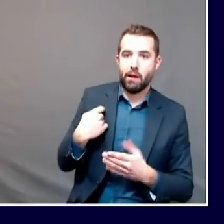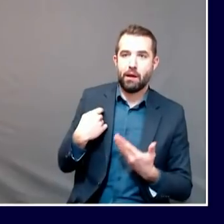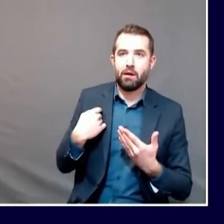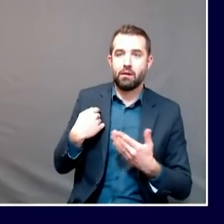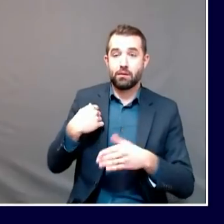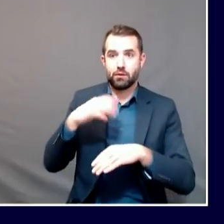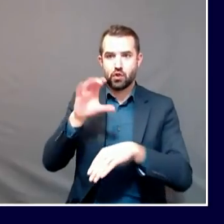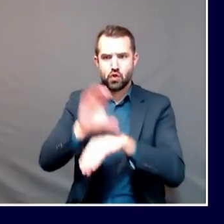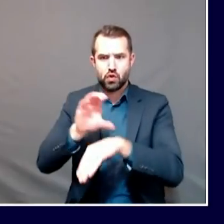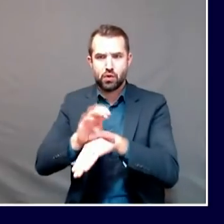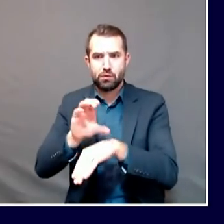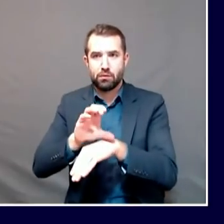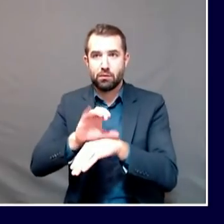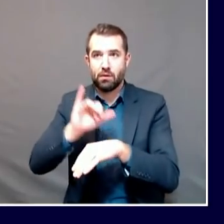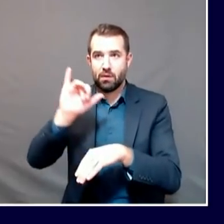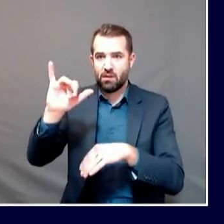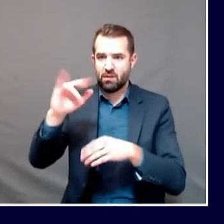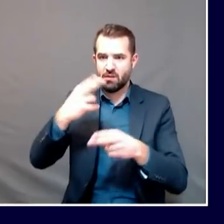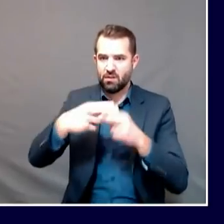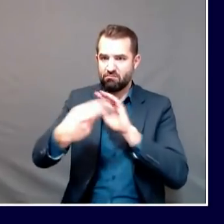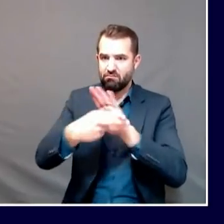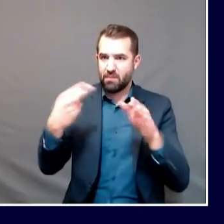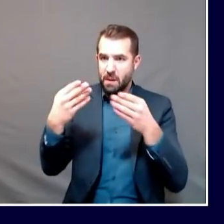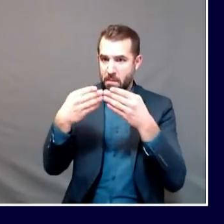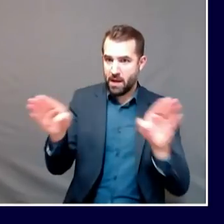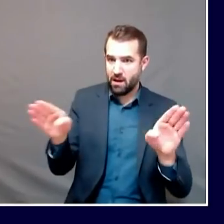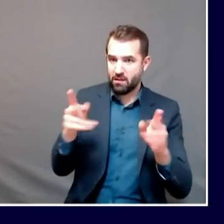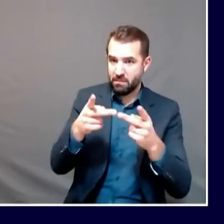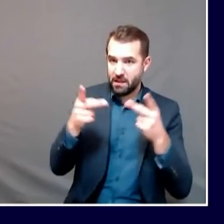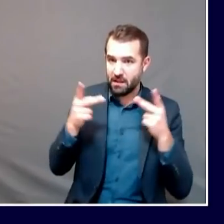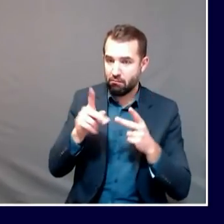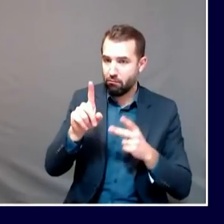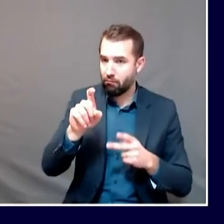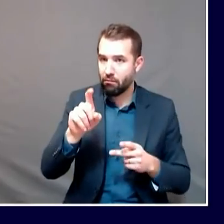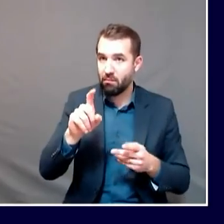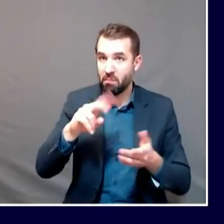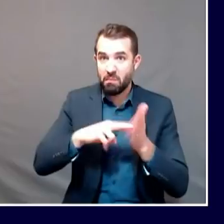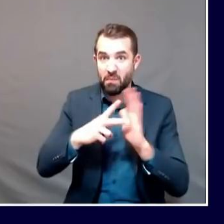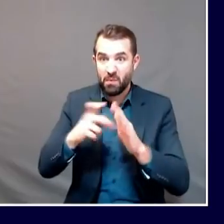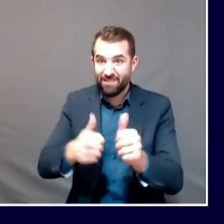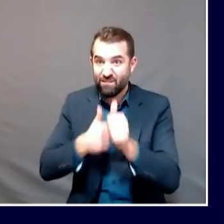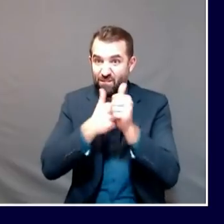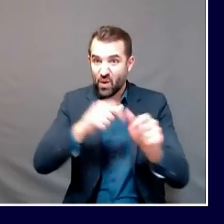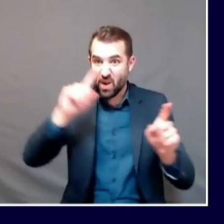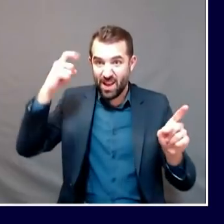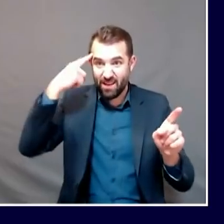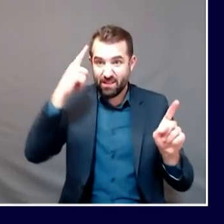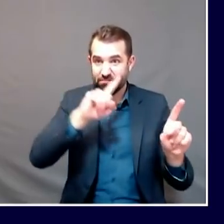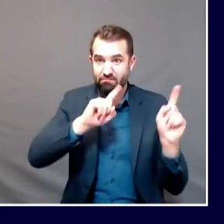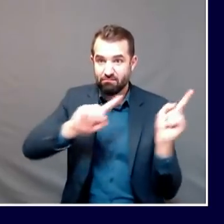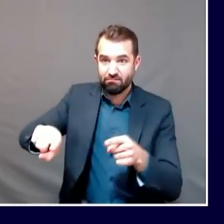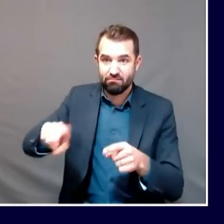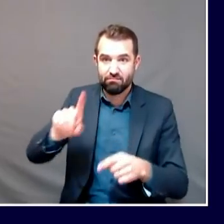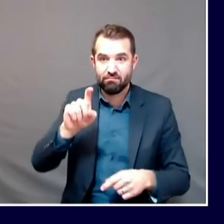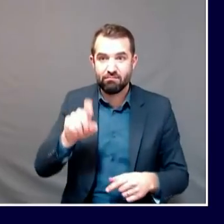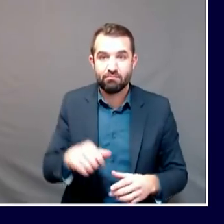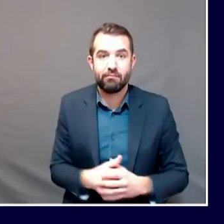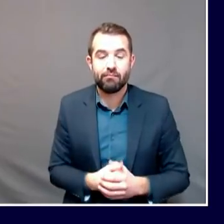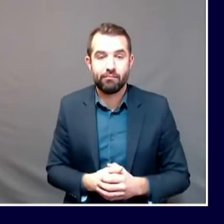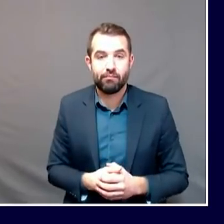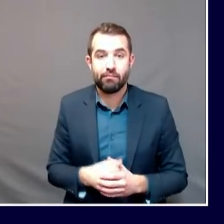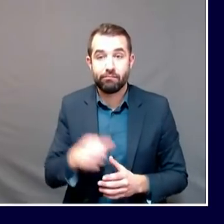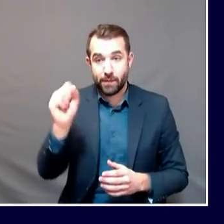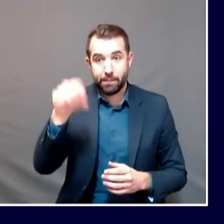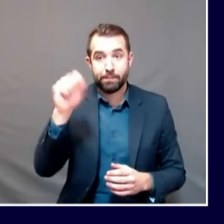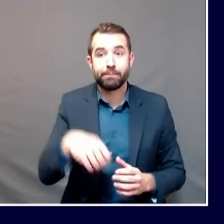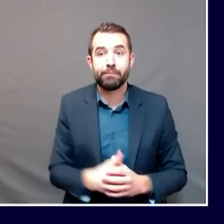subject to the governor's new tightening on the mask enforcement? Yes, they are, and they were previously considered